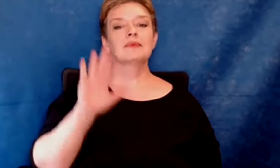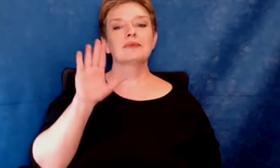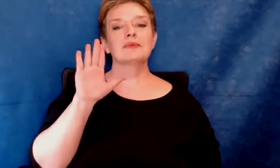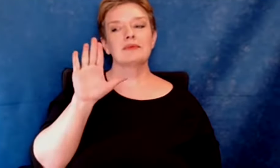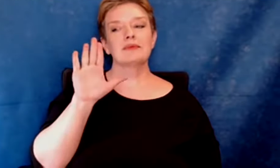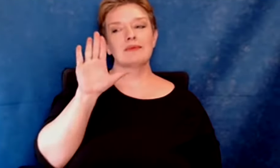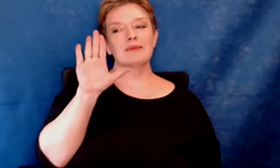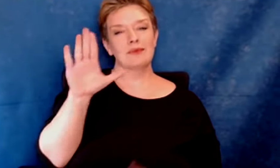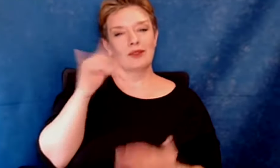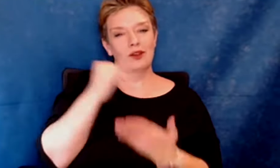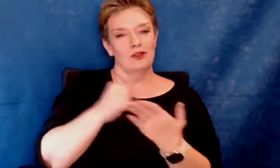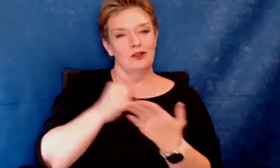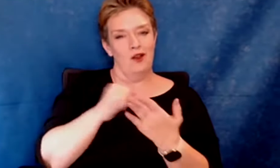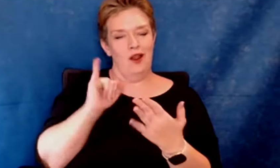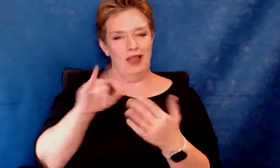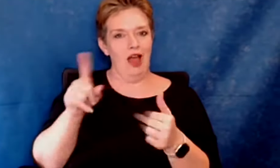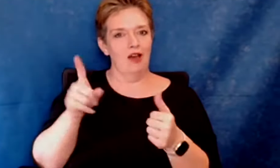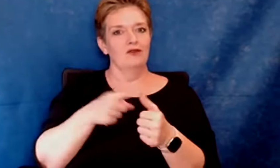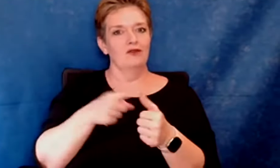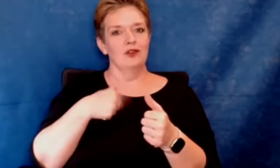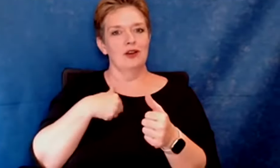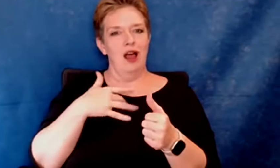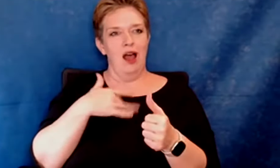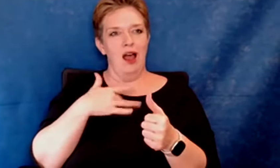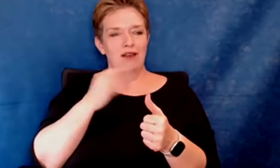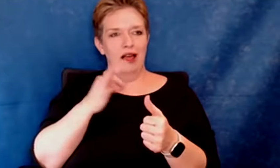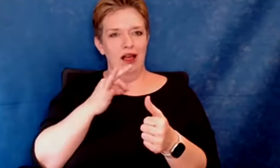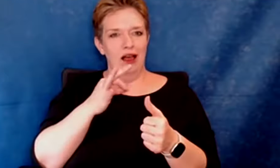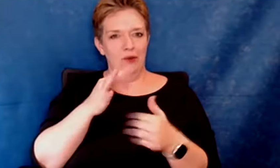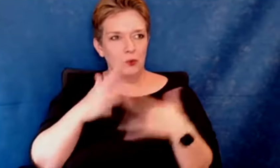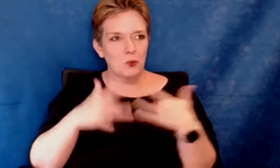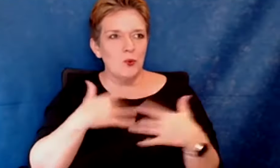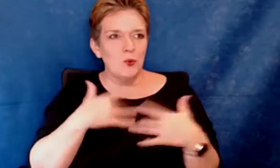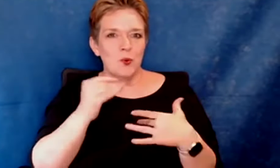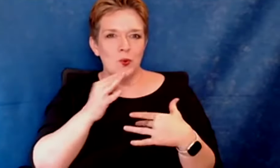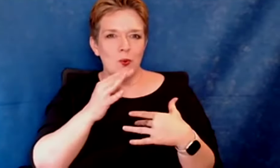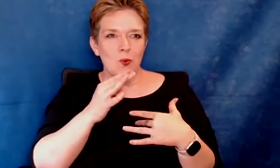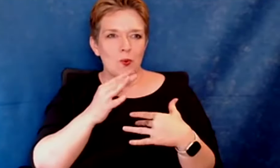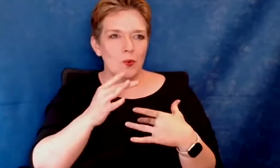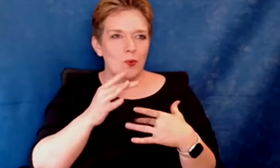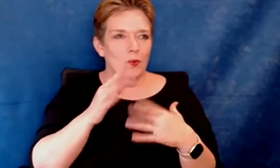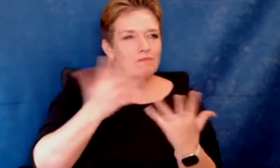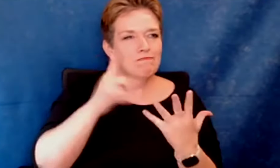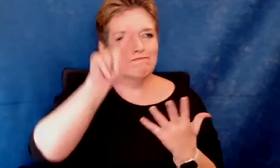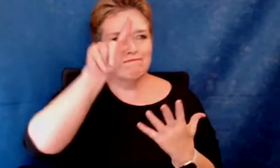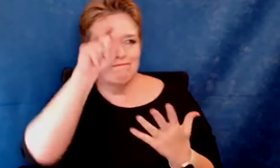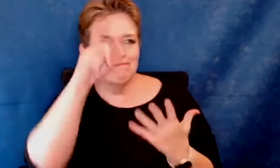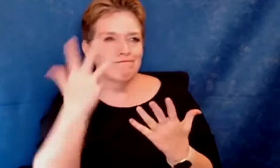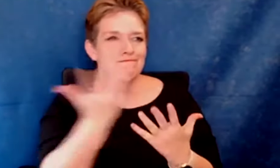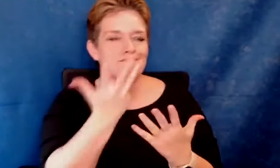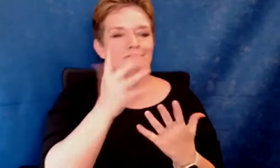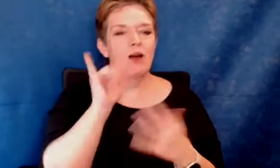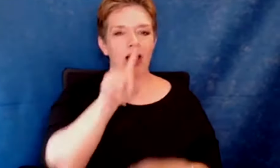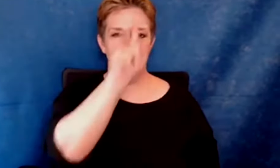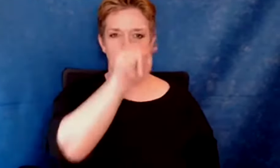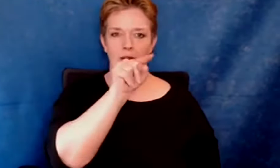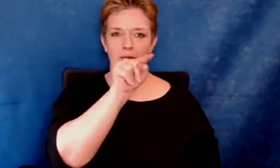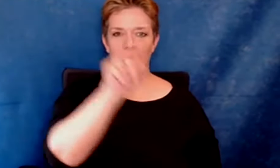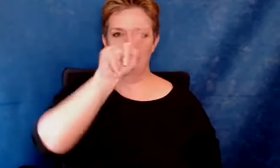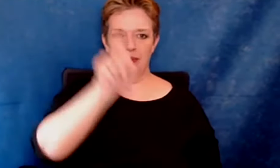initially kind of left with is what kind of gave me these the idea to that, exclamation point, the question mark, those